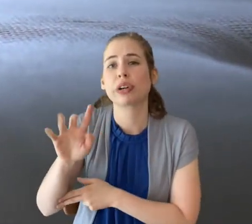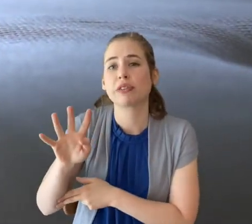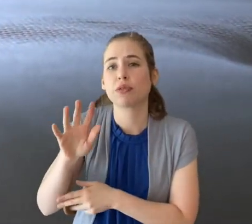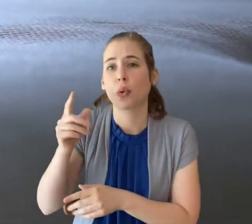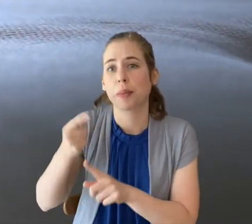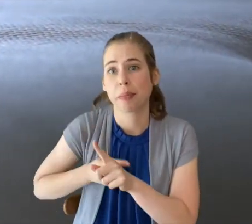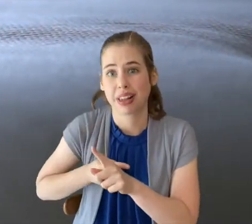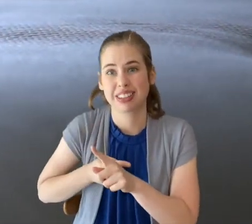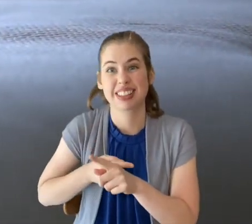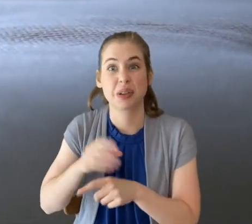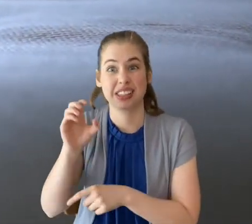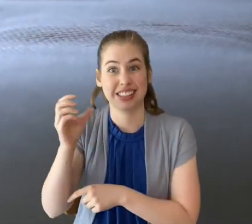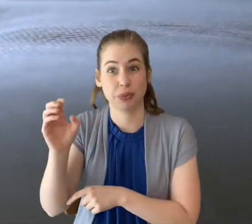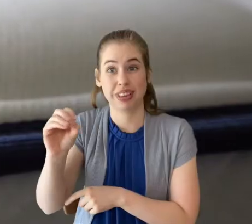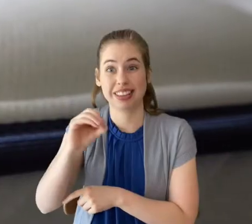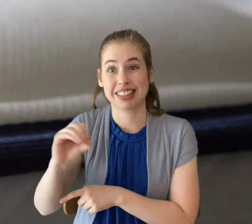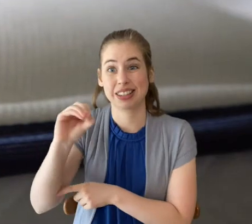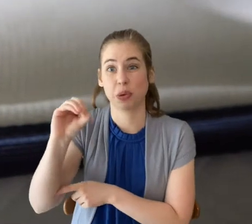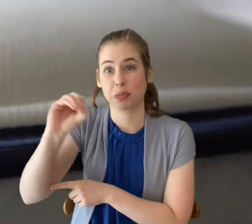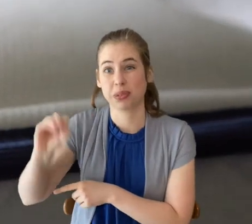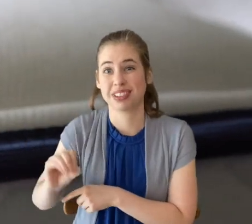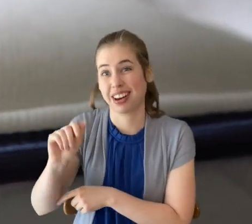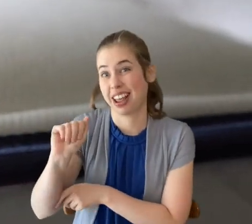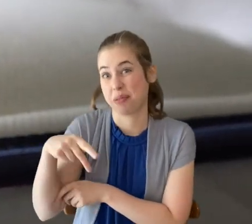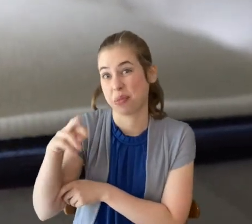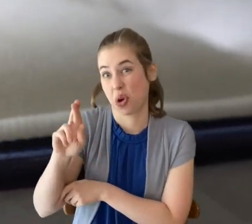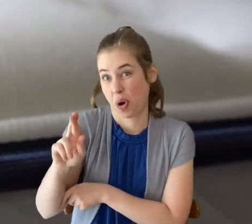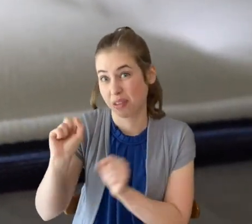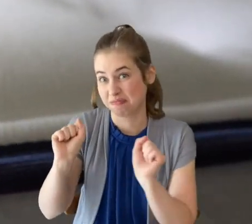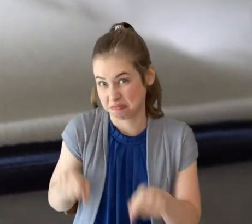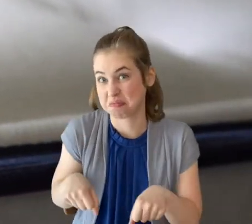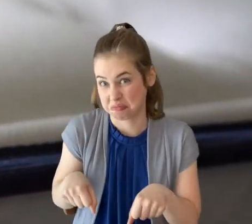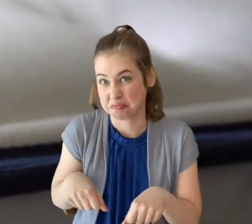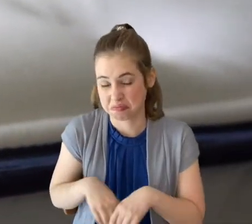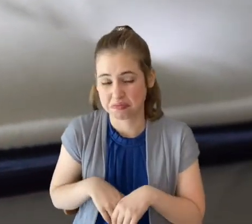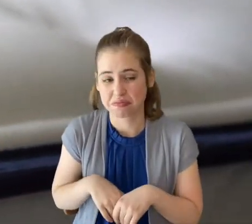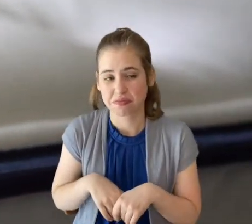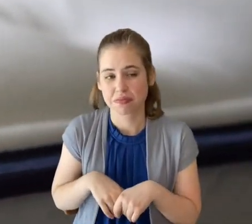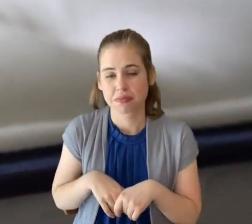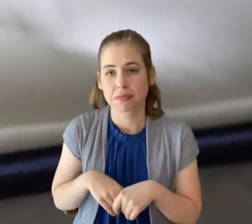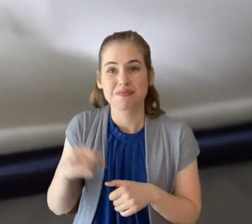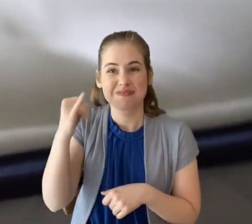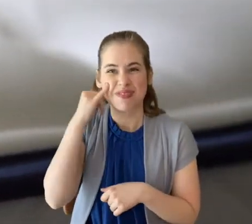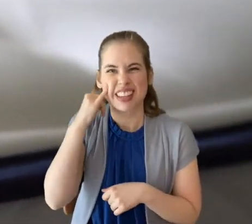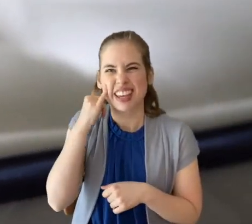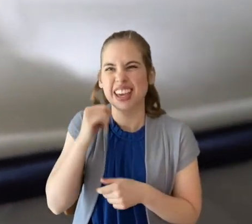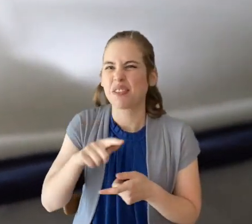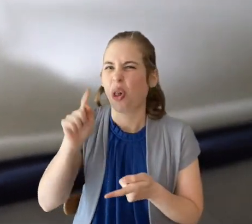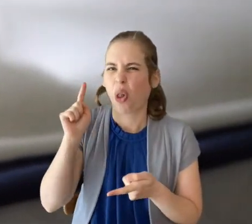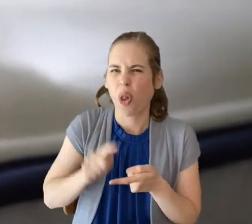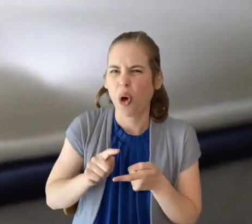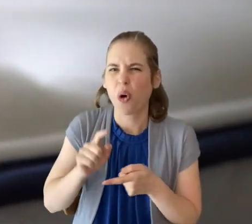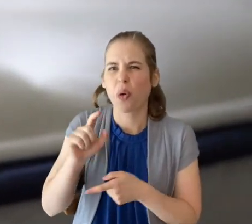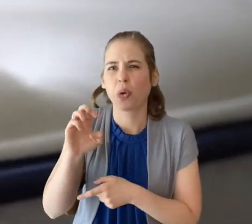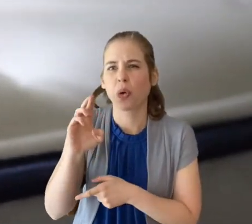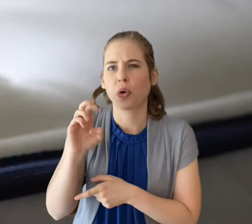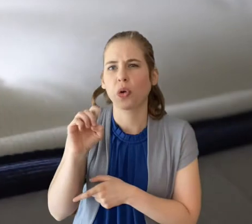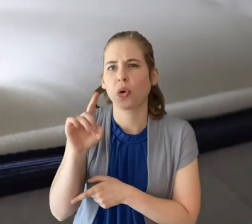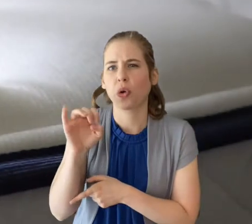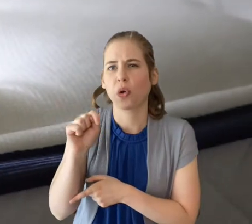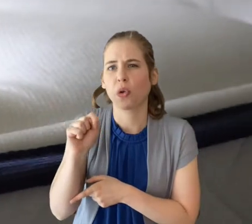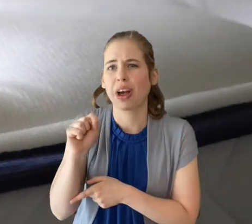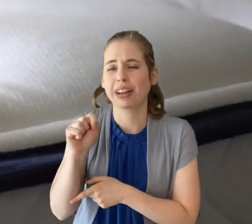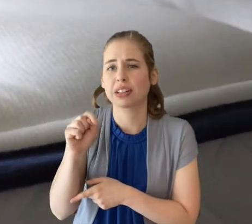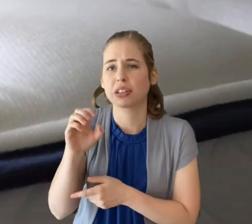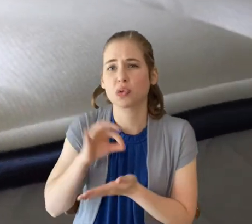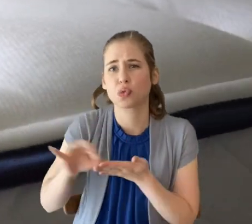months, and this can be with 0% APR. And if you're suffering from a low credit score, WinkBeds has you covered there as well,